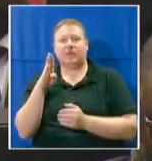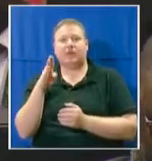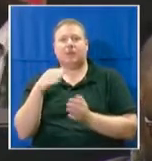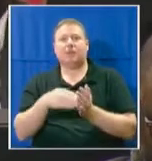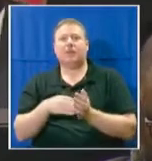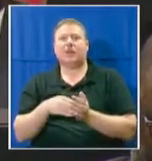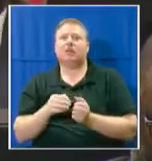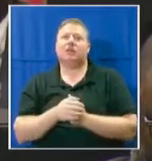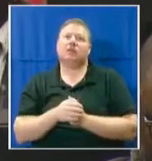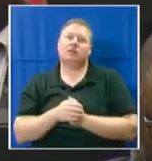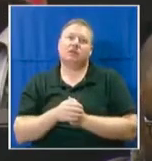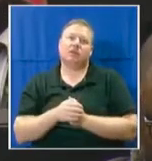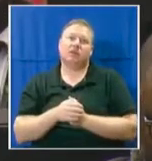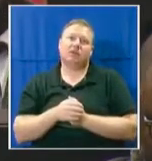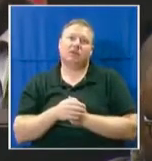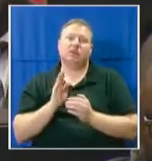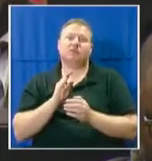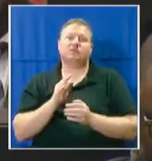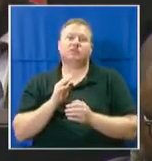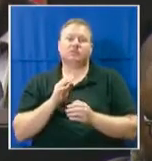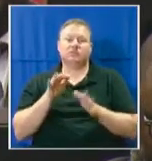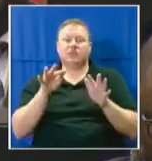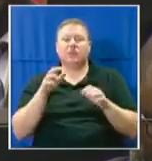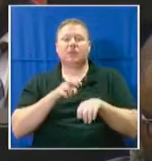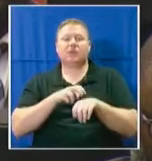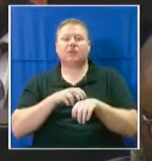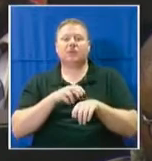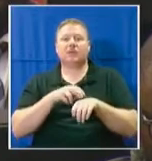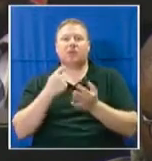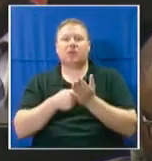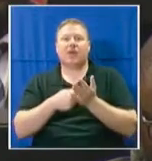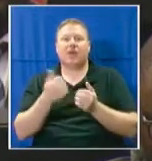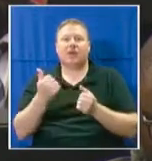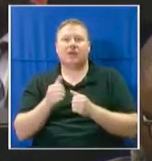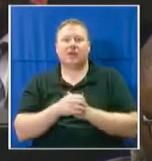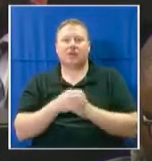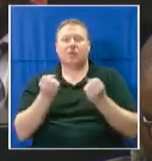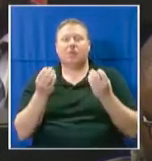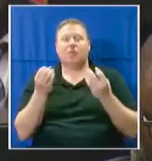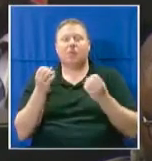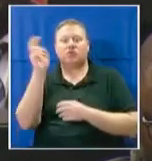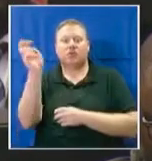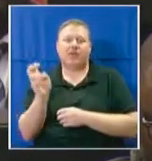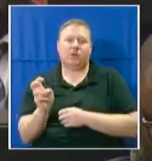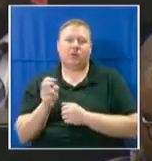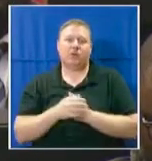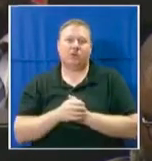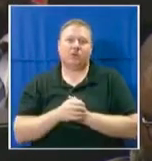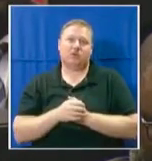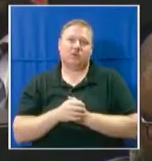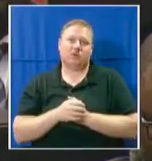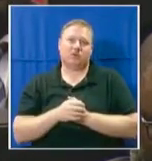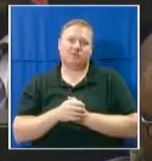municipalities have grown by 52% to 36 billion. Half of that owed to Eskom, which is a later question. Now, in view of the above and